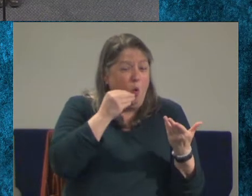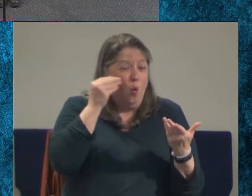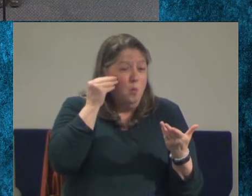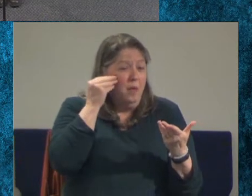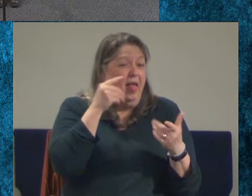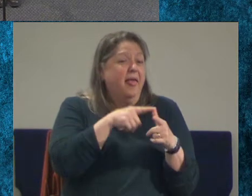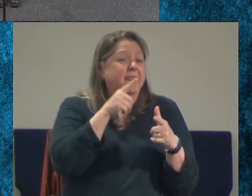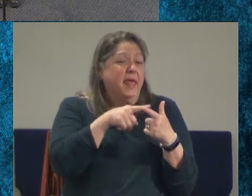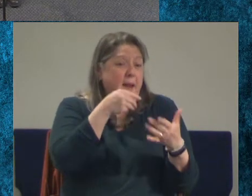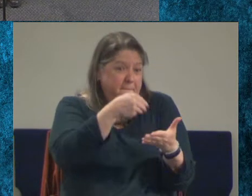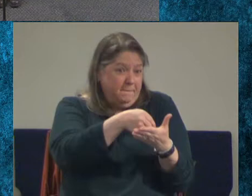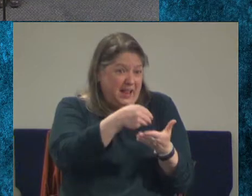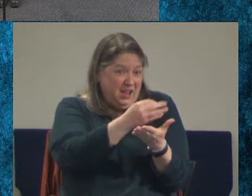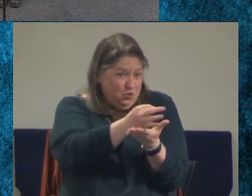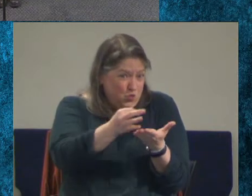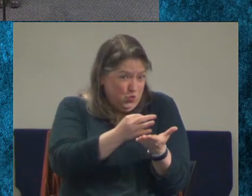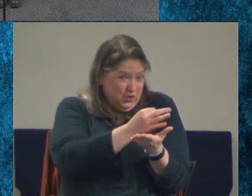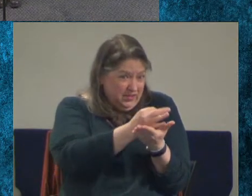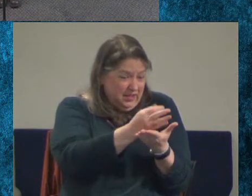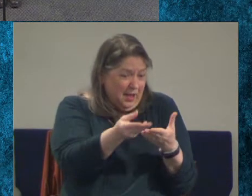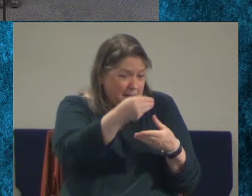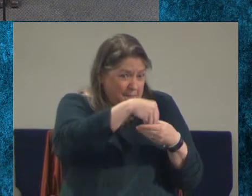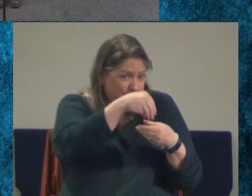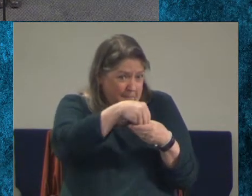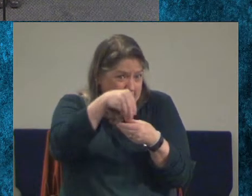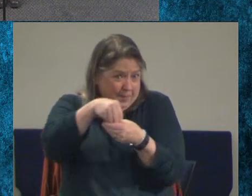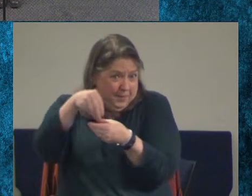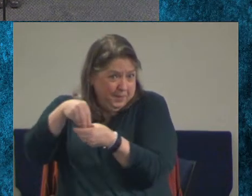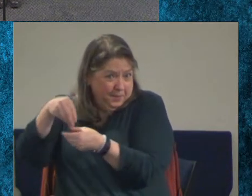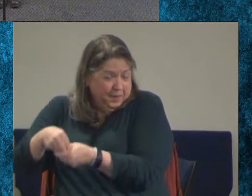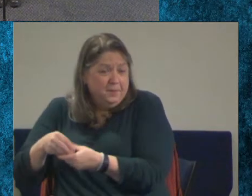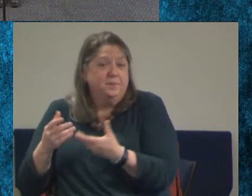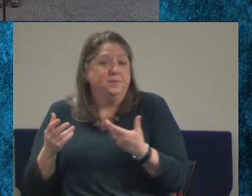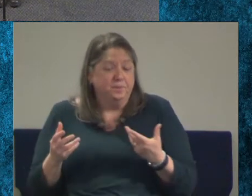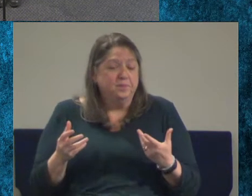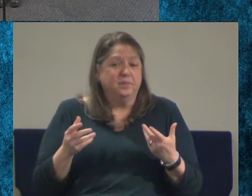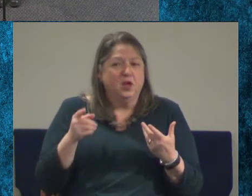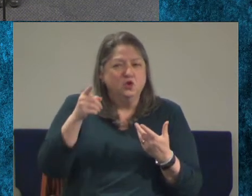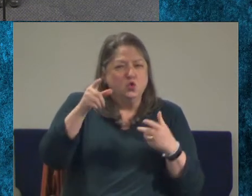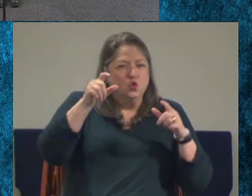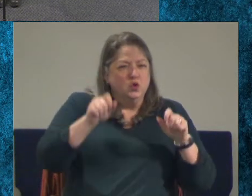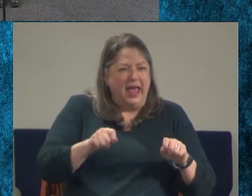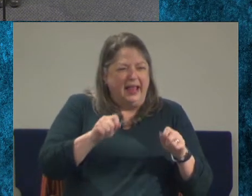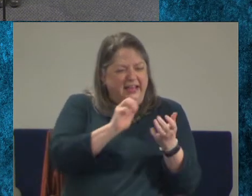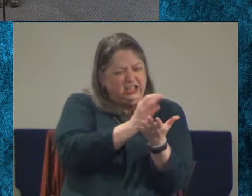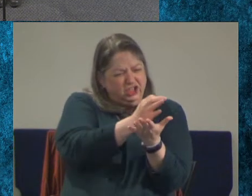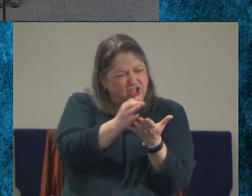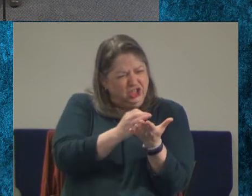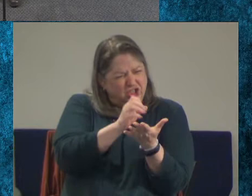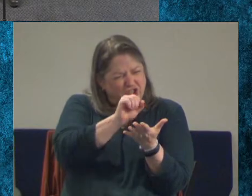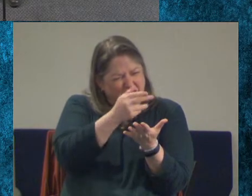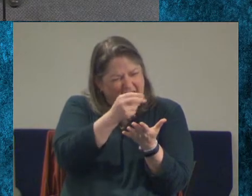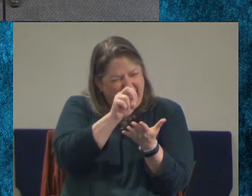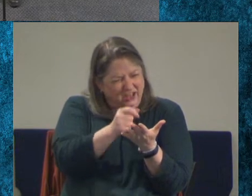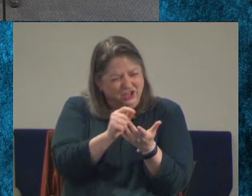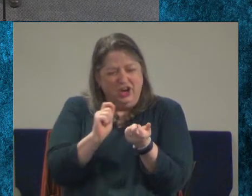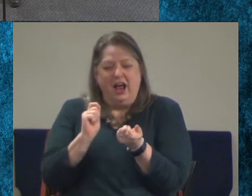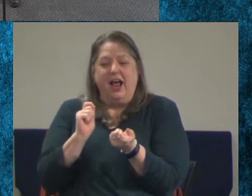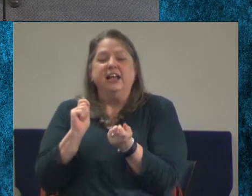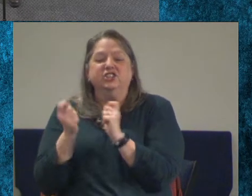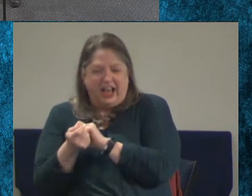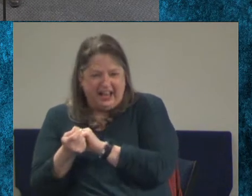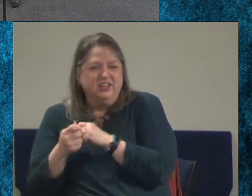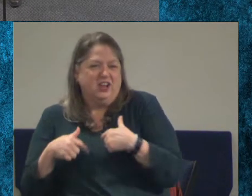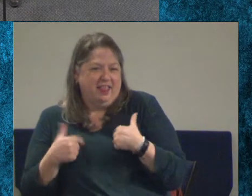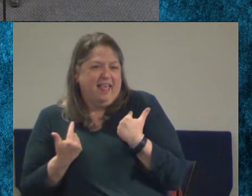And one of these, you can change lives one coin at a time. All